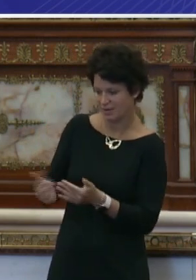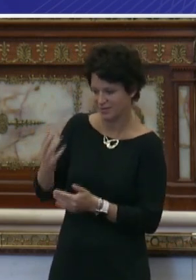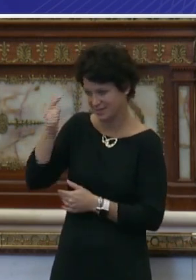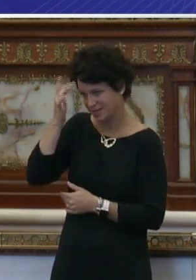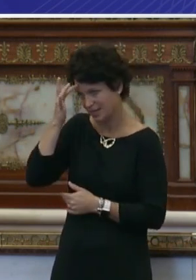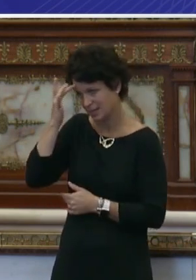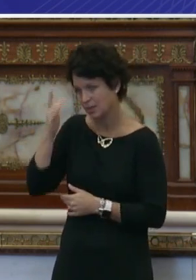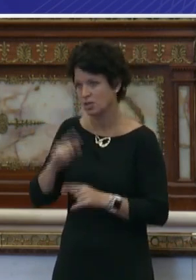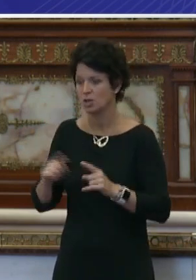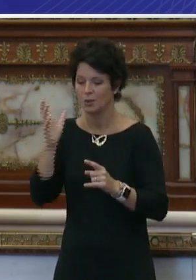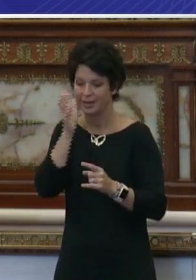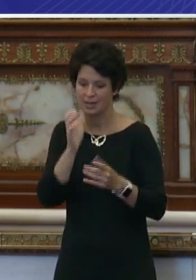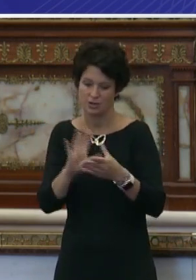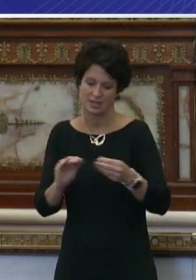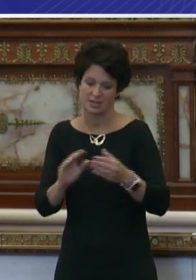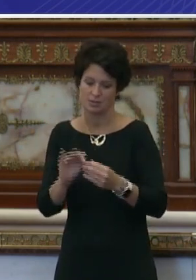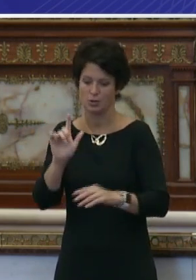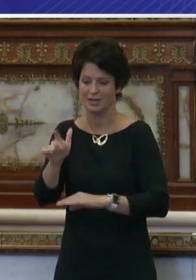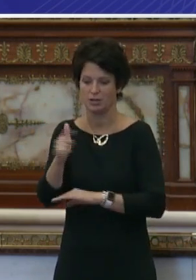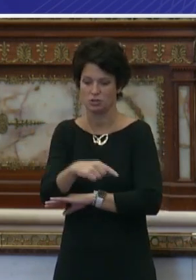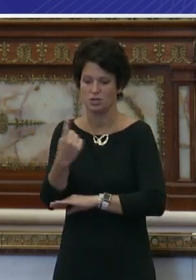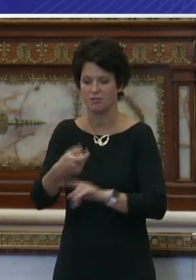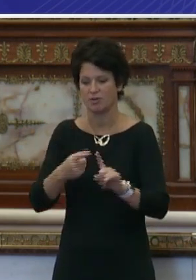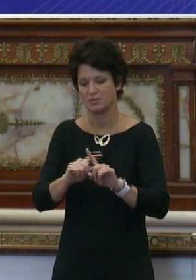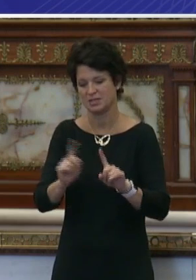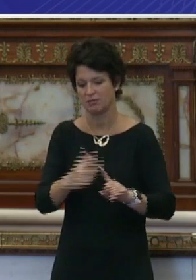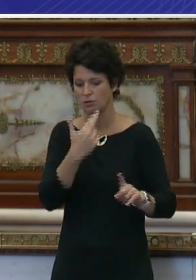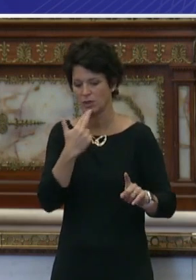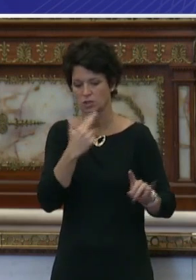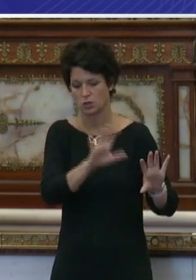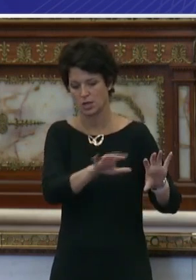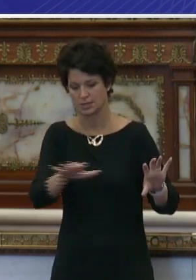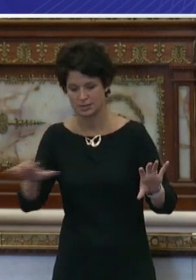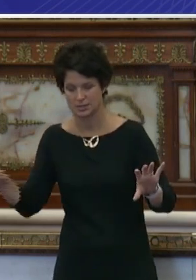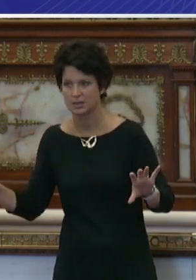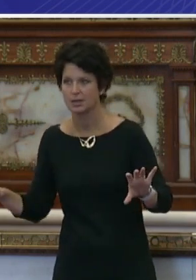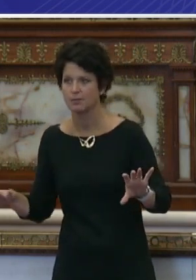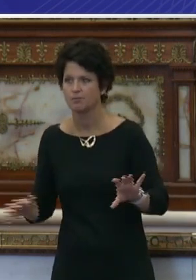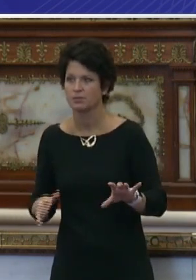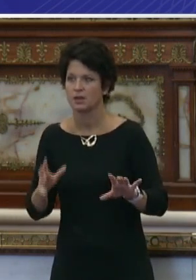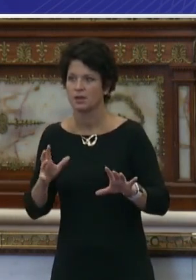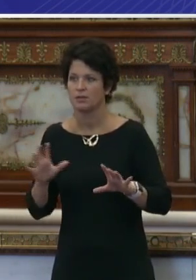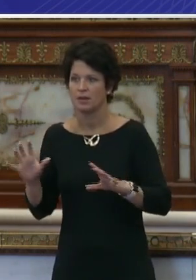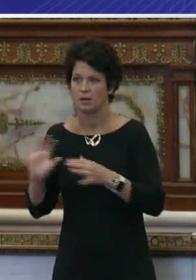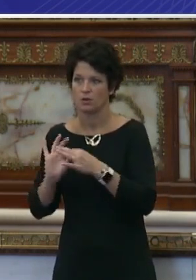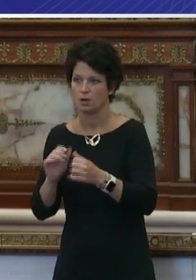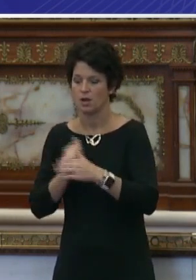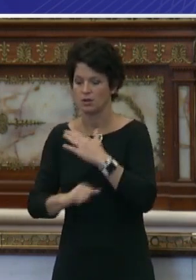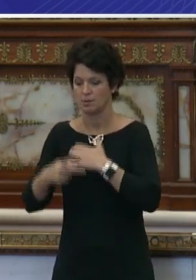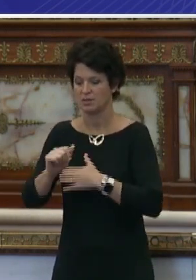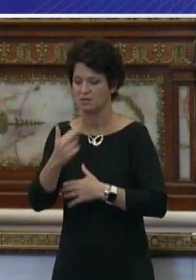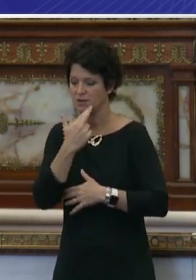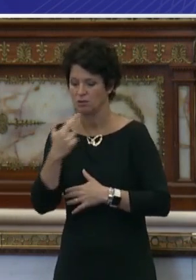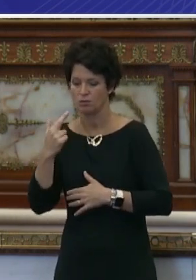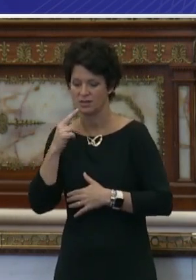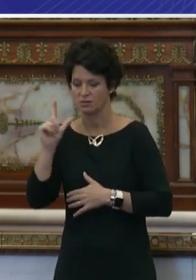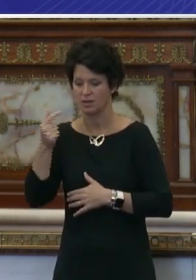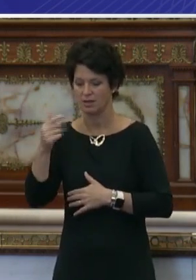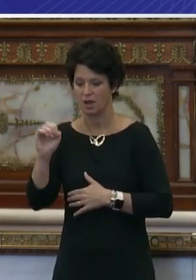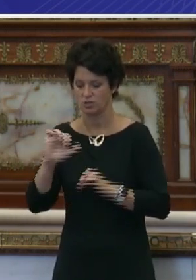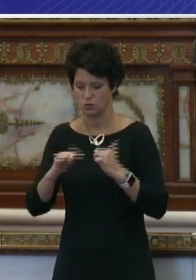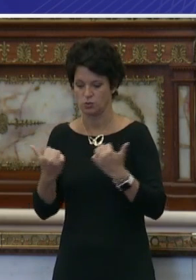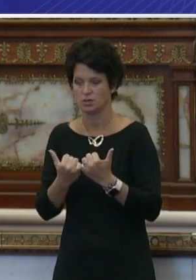You'll hear testimony late today from other restaurateurs and that have been organized with the Pennsylvania Restaurant and Lodging Association.